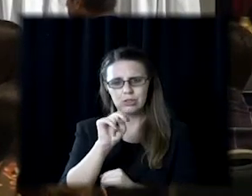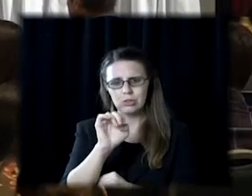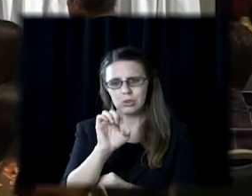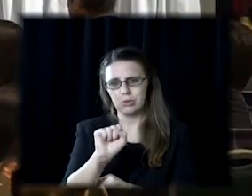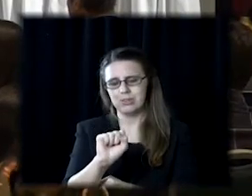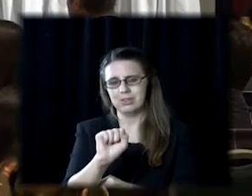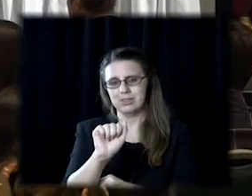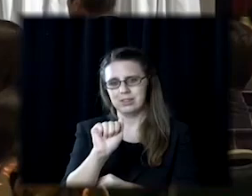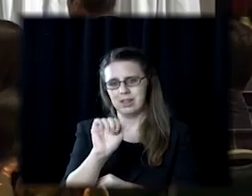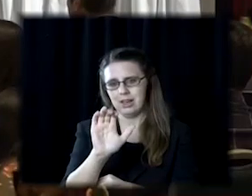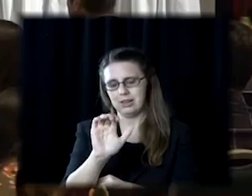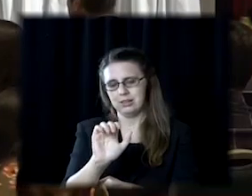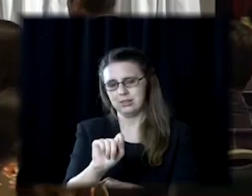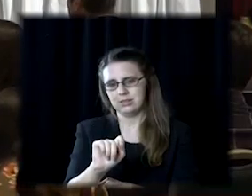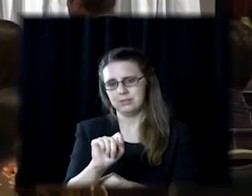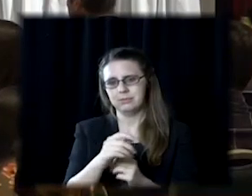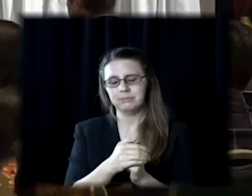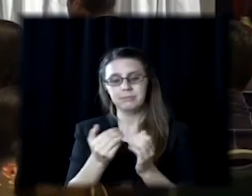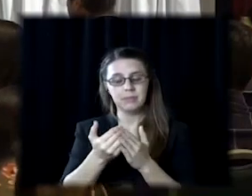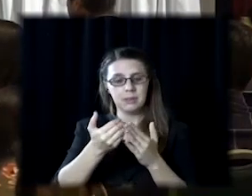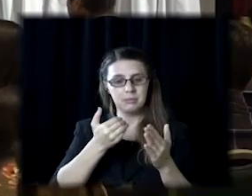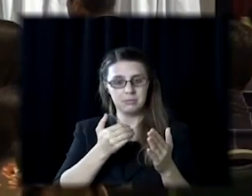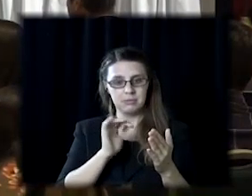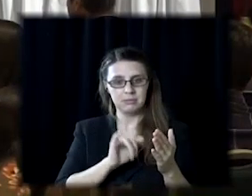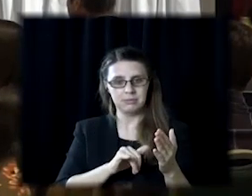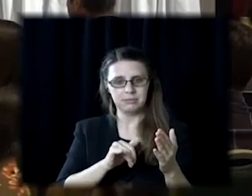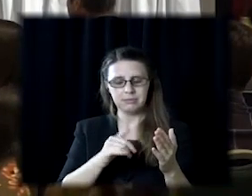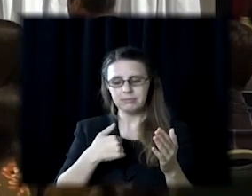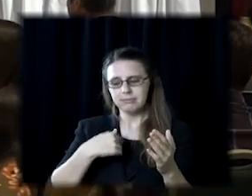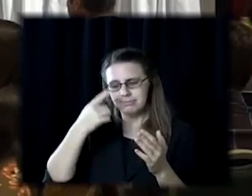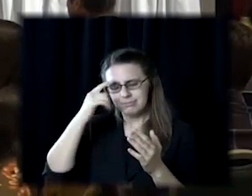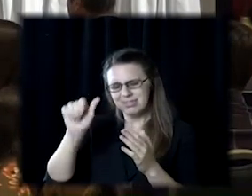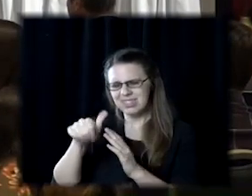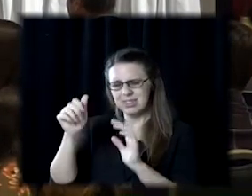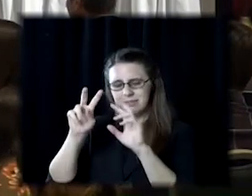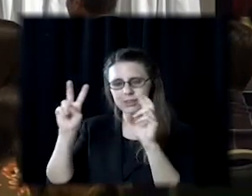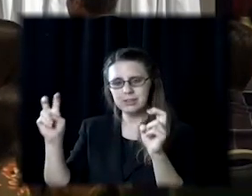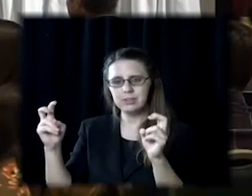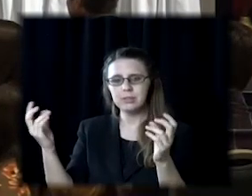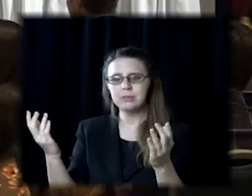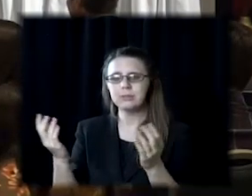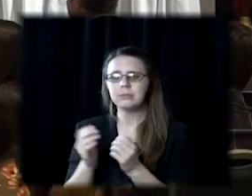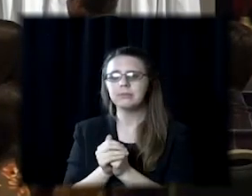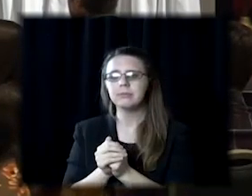I would like, before we address Jones Act, I mean, which sure. is, I think, a different issue, I would like